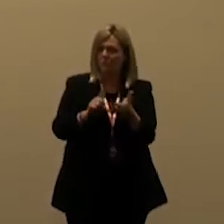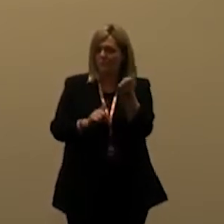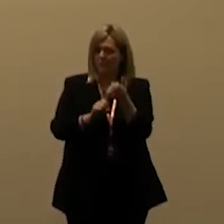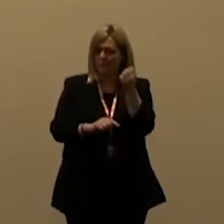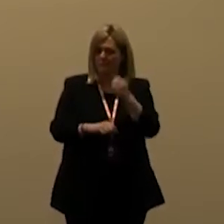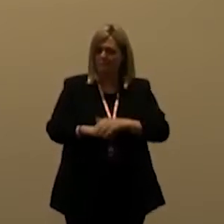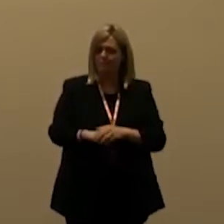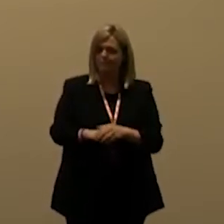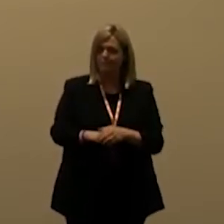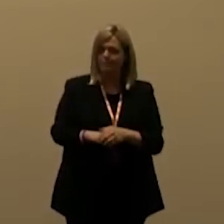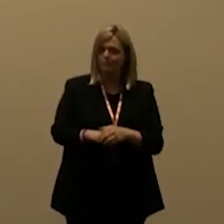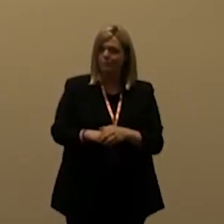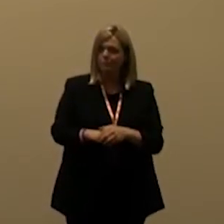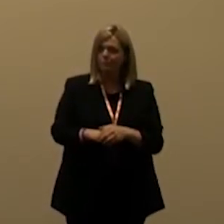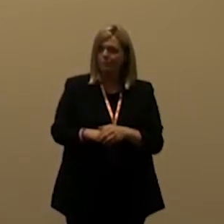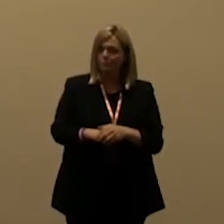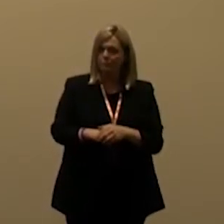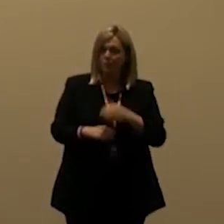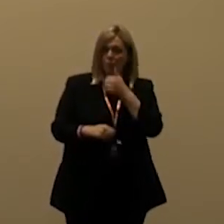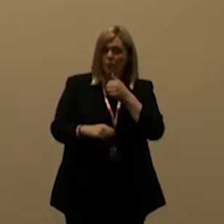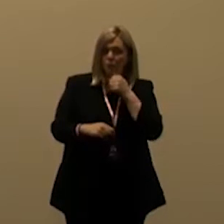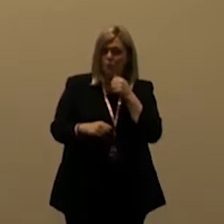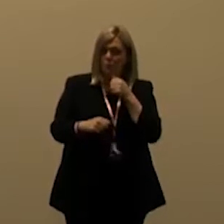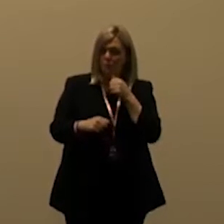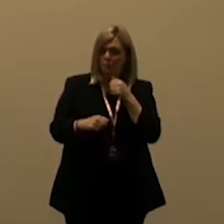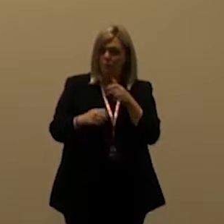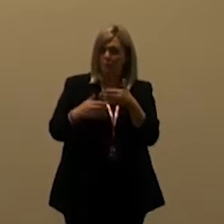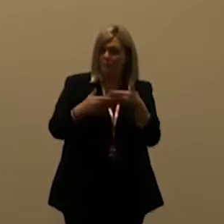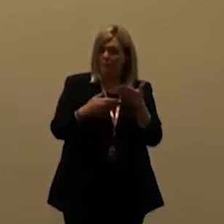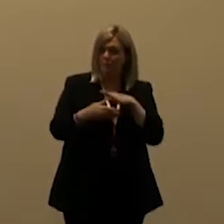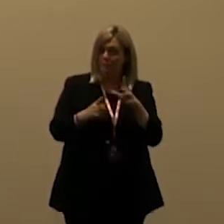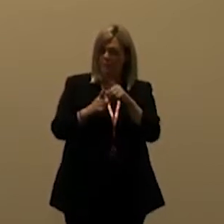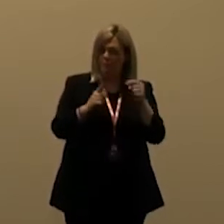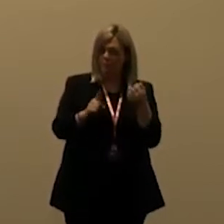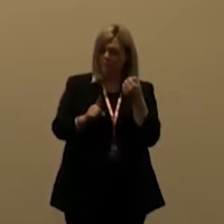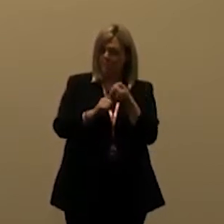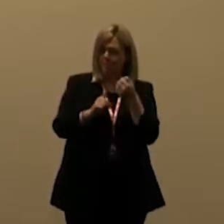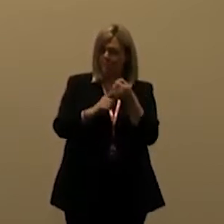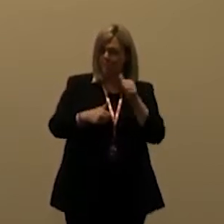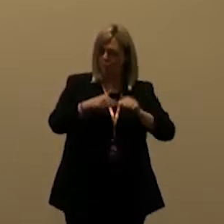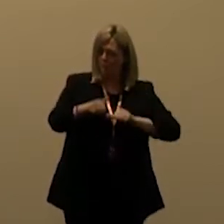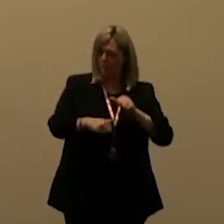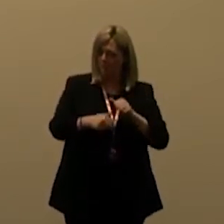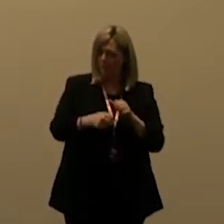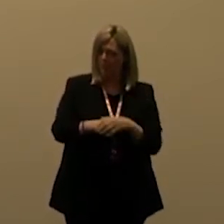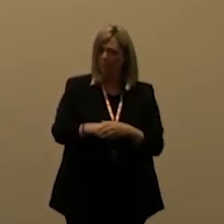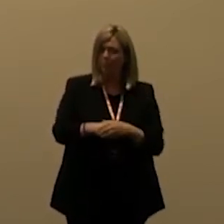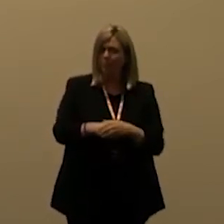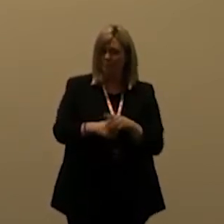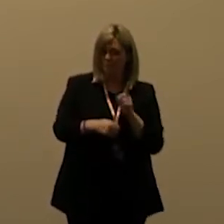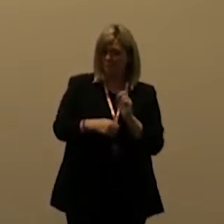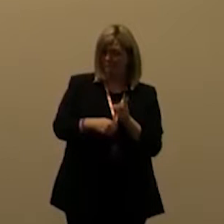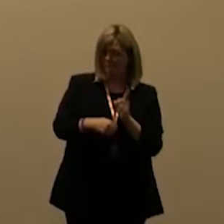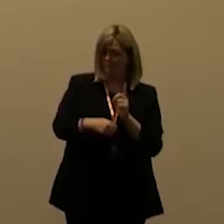with use case leads. Often those use case leads come out of the digital champion programs. And it's those use